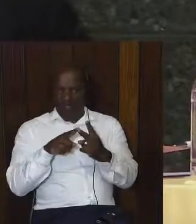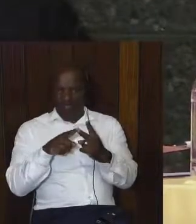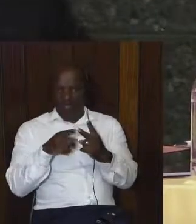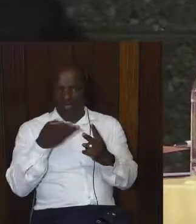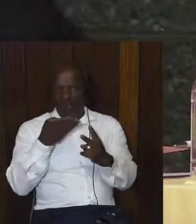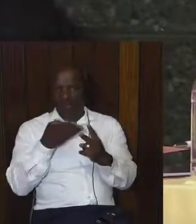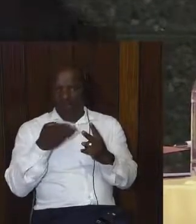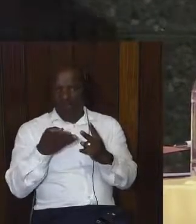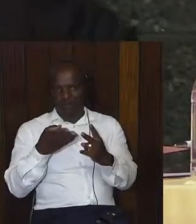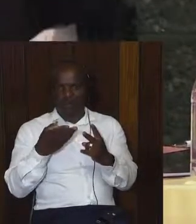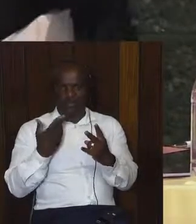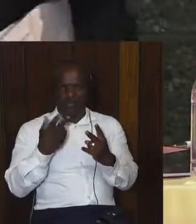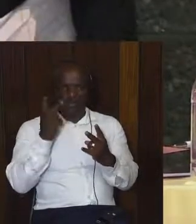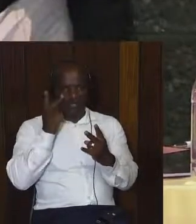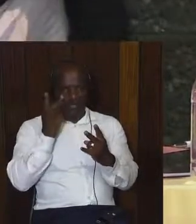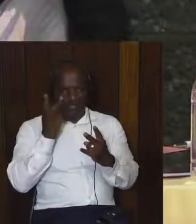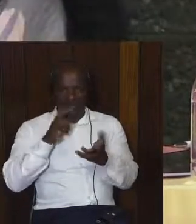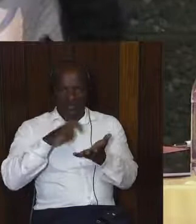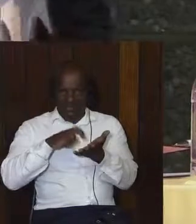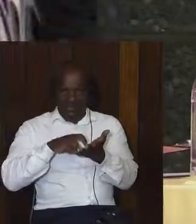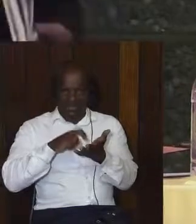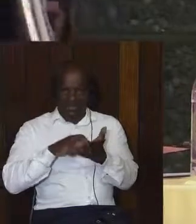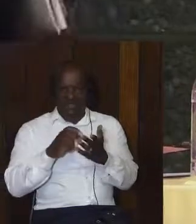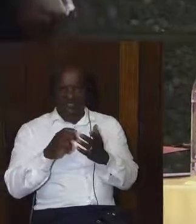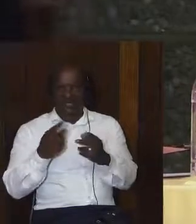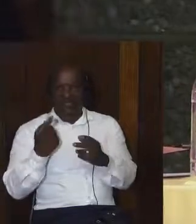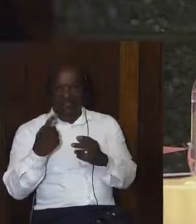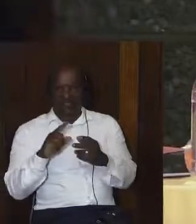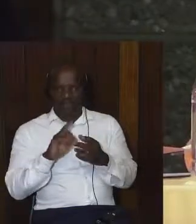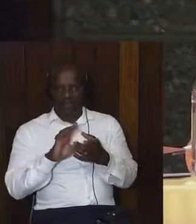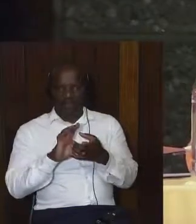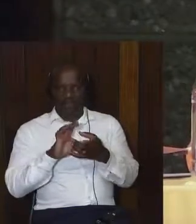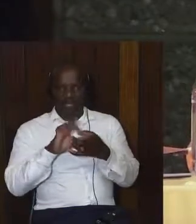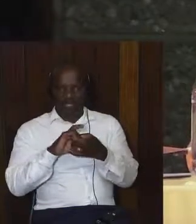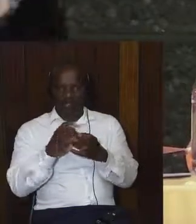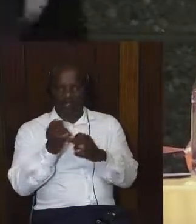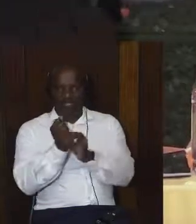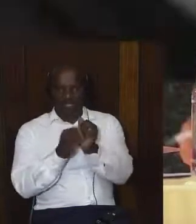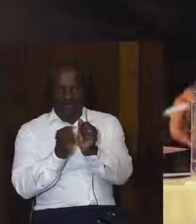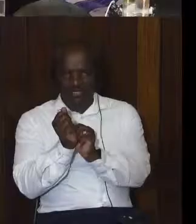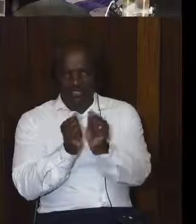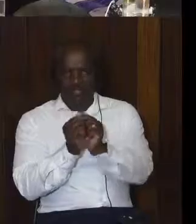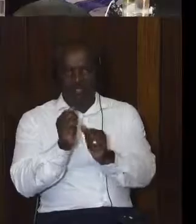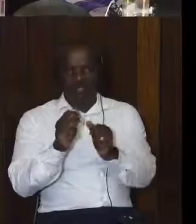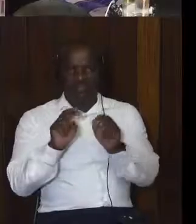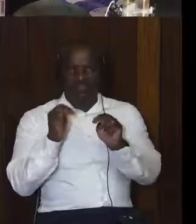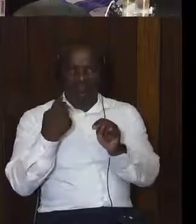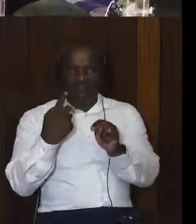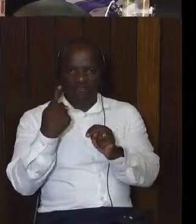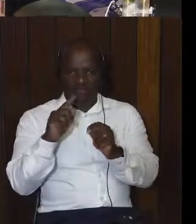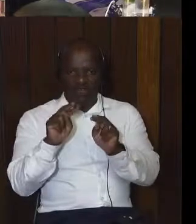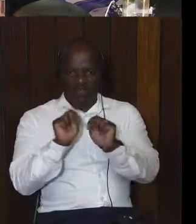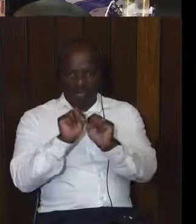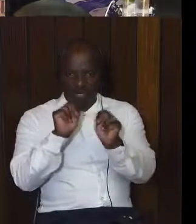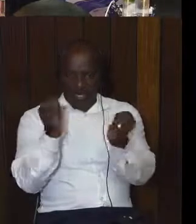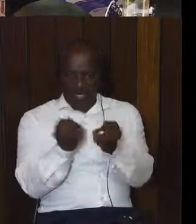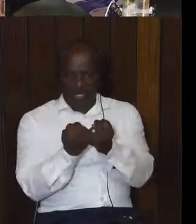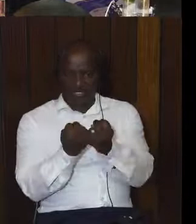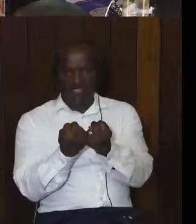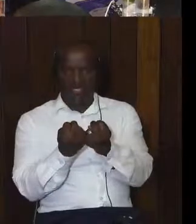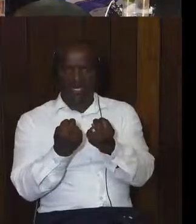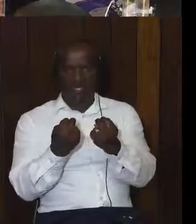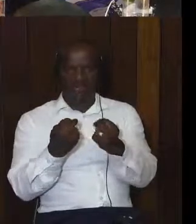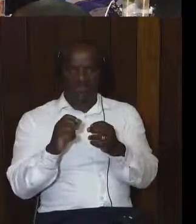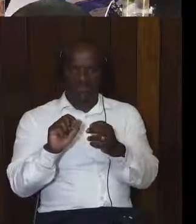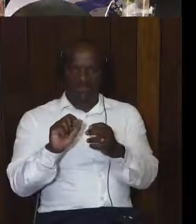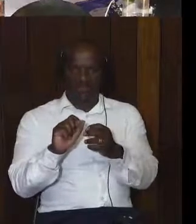that needed to be looked at, and that is the engagement with the National Treasury on the first rand FNB